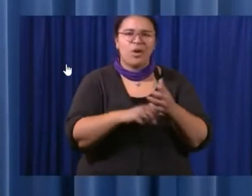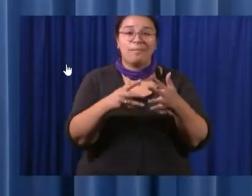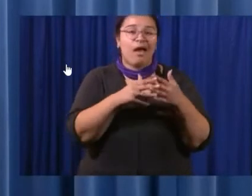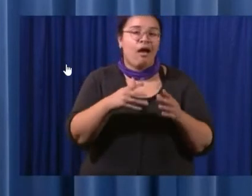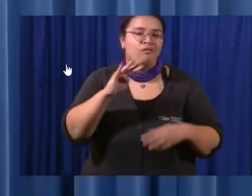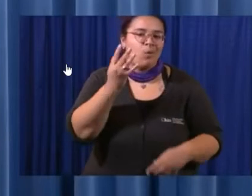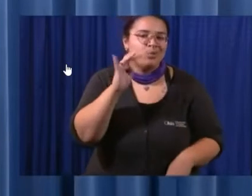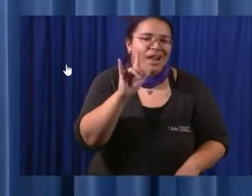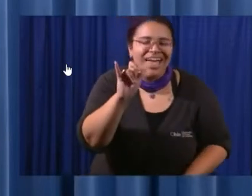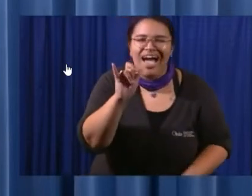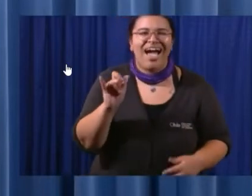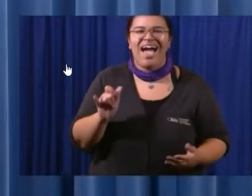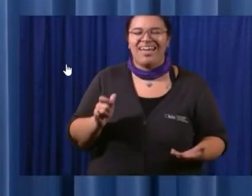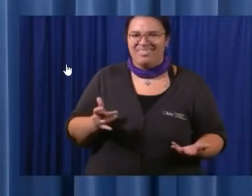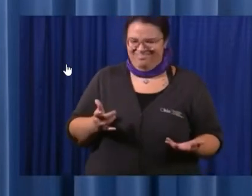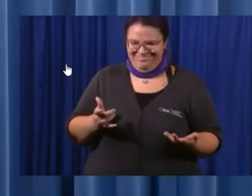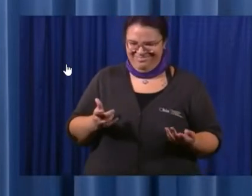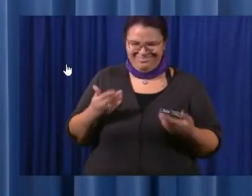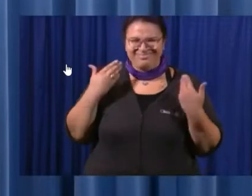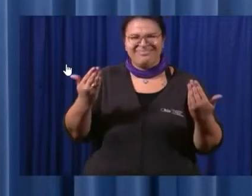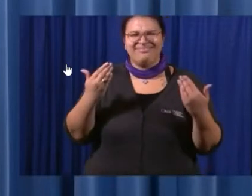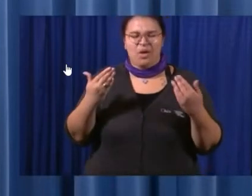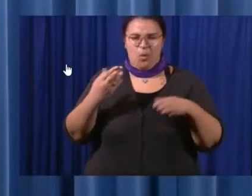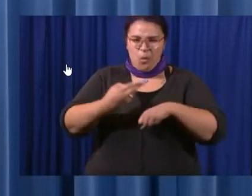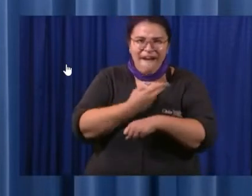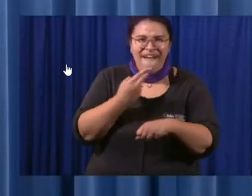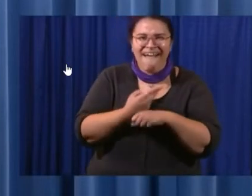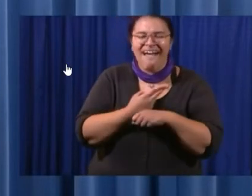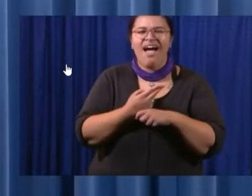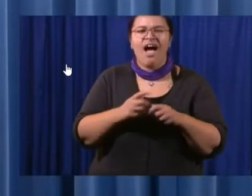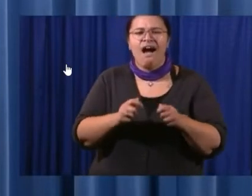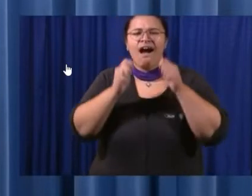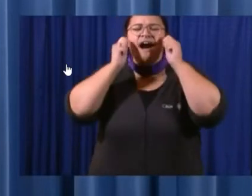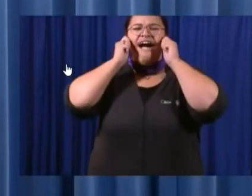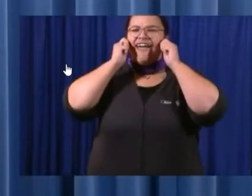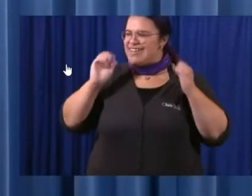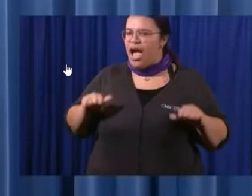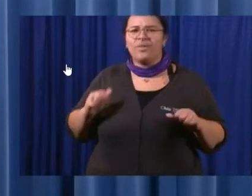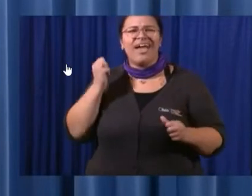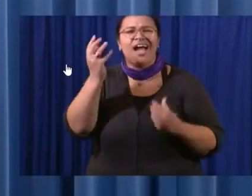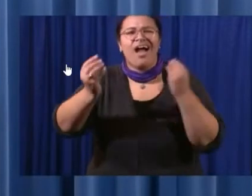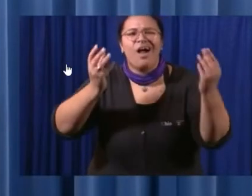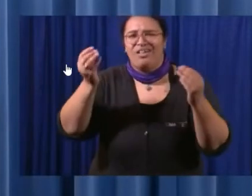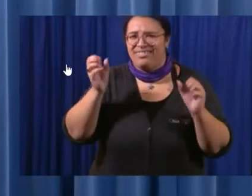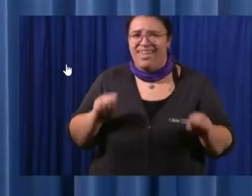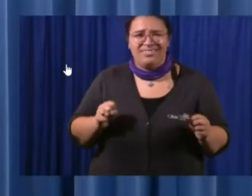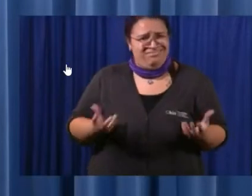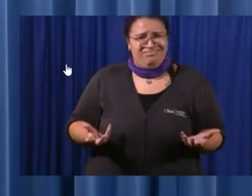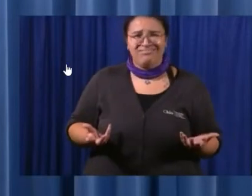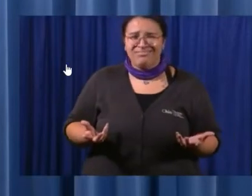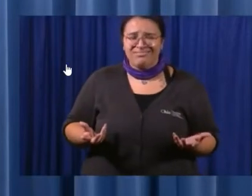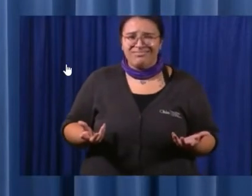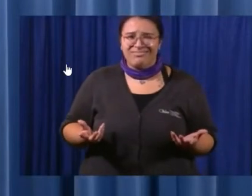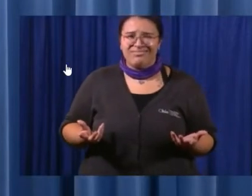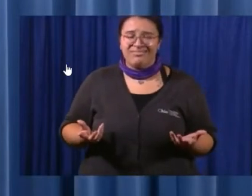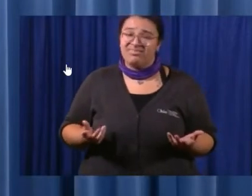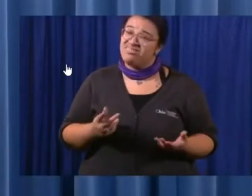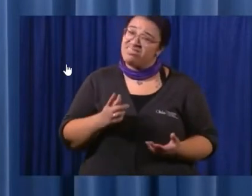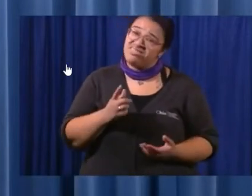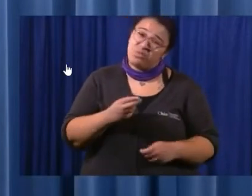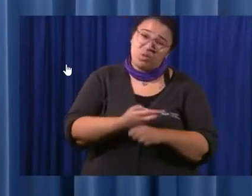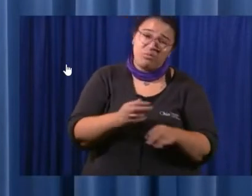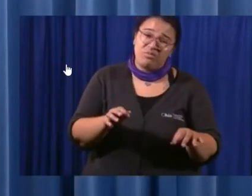it's just the right thing to do. So we're not letting up. We're increasing, and it's important. Ohioans,